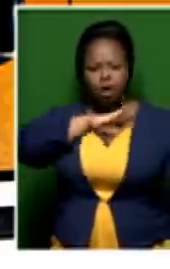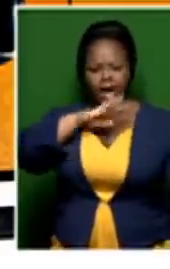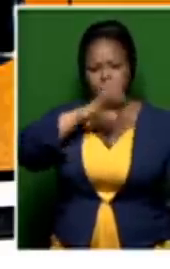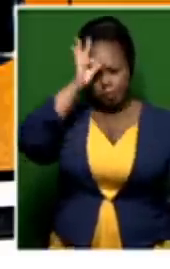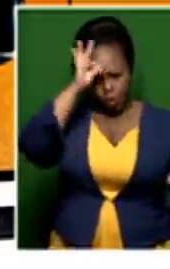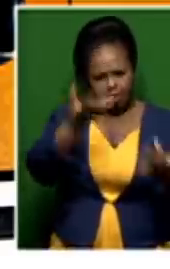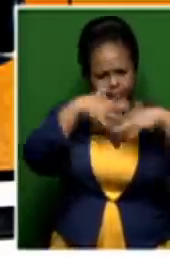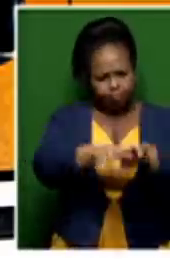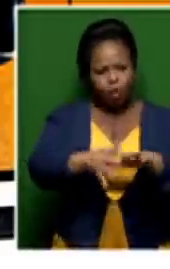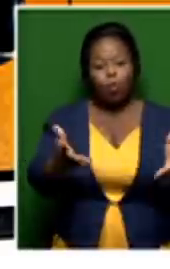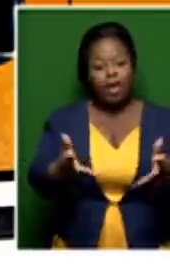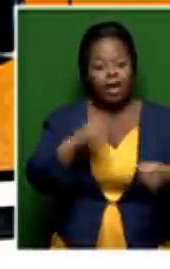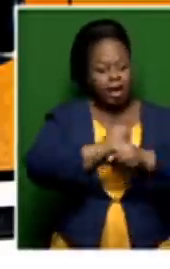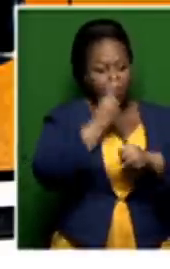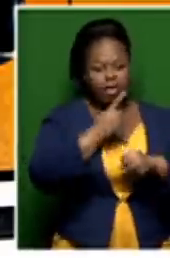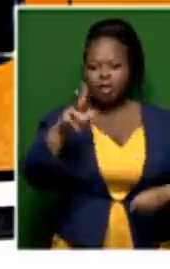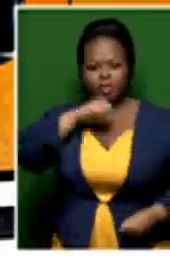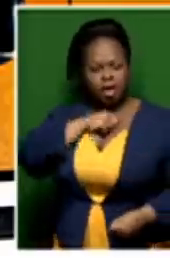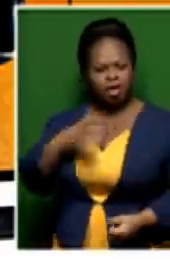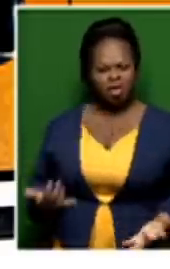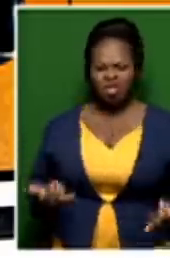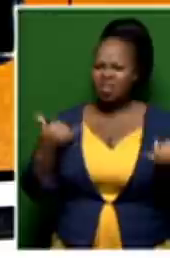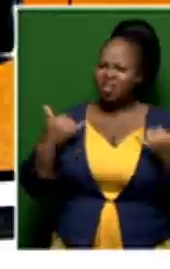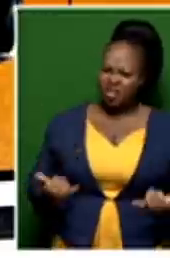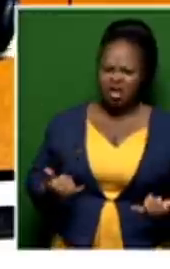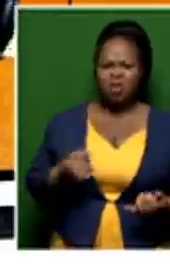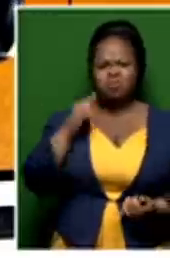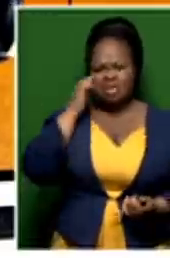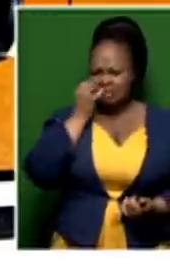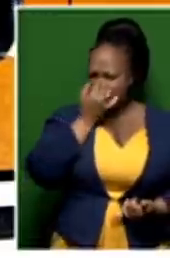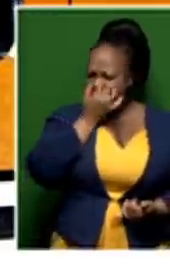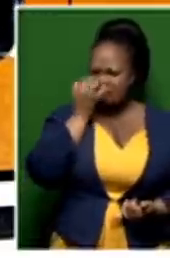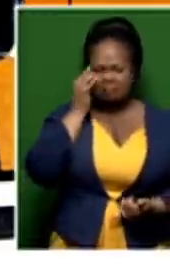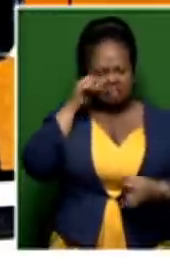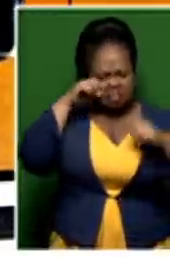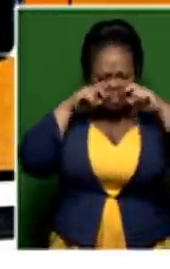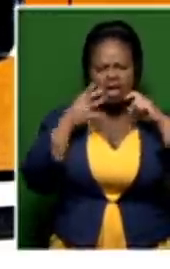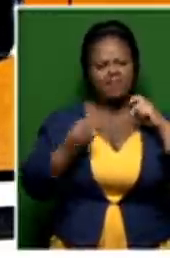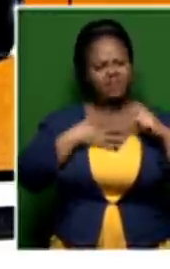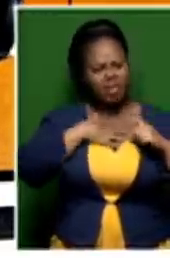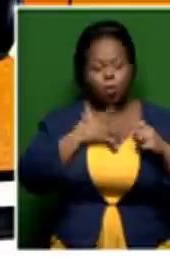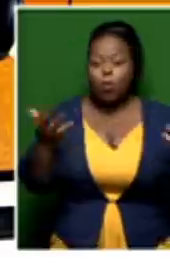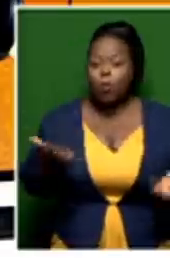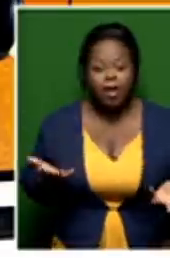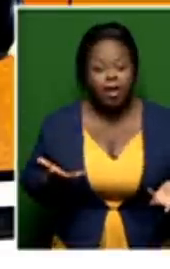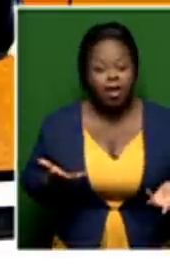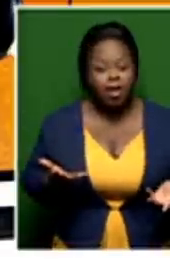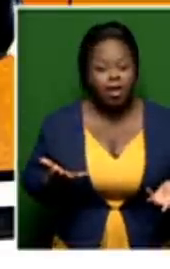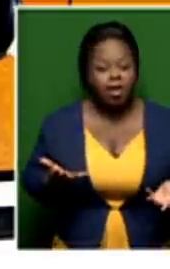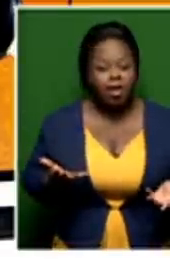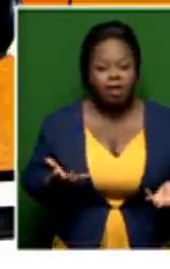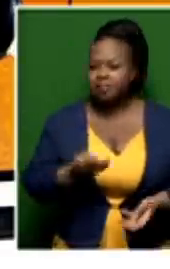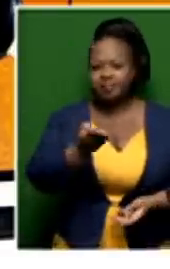affected areas in KwaZulu-Natal and Gauteng. Now, I'm asking you with tears in my navy blue eyes, where